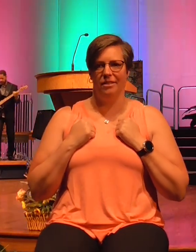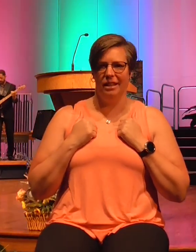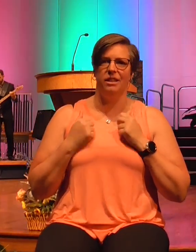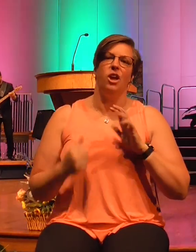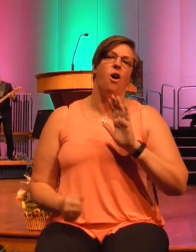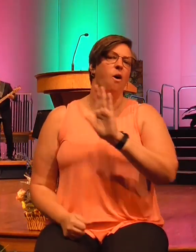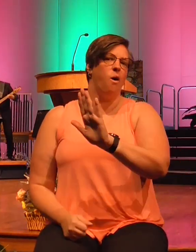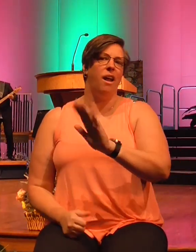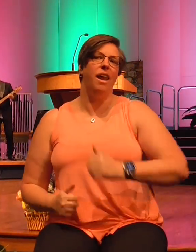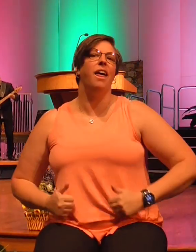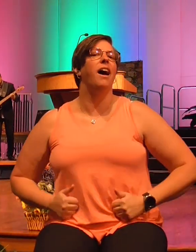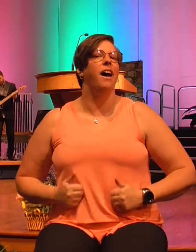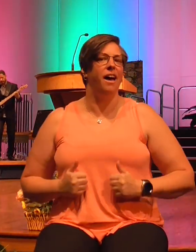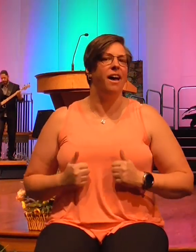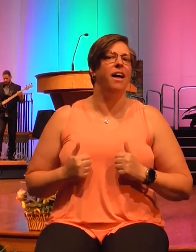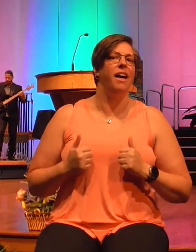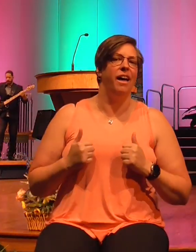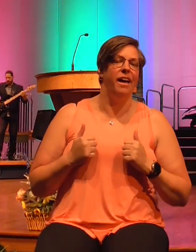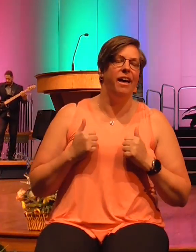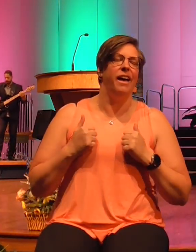life. It's your